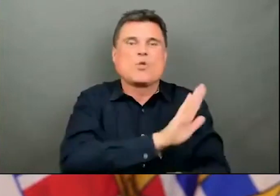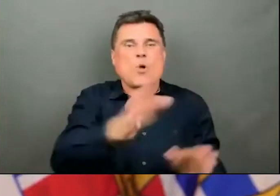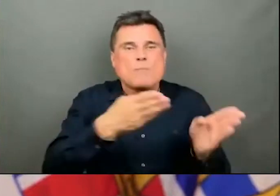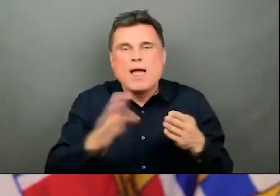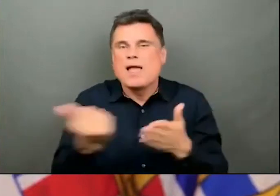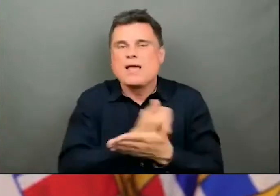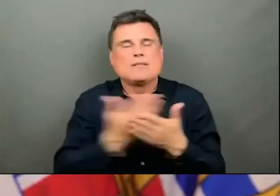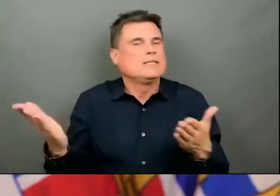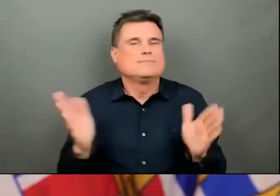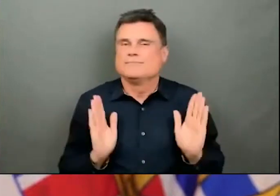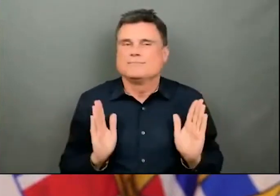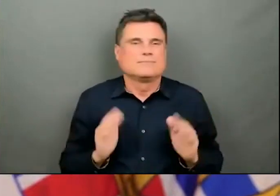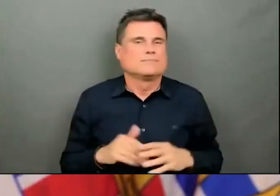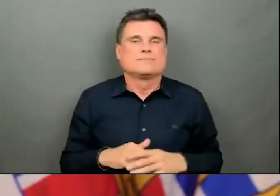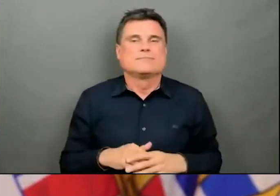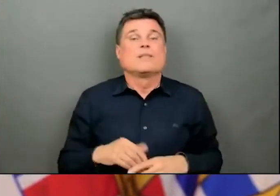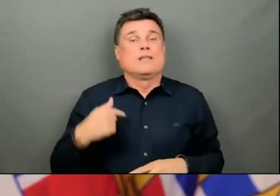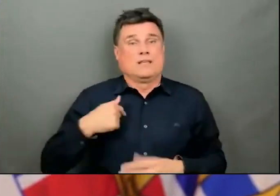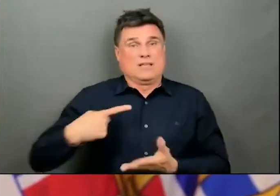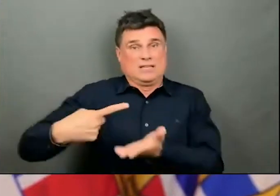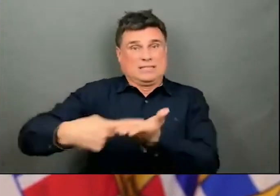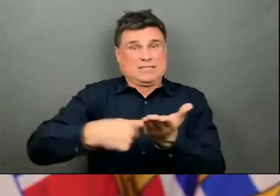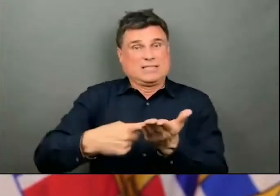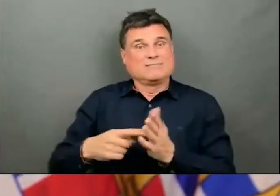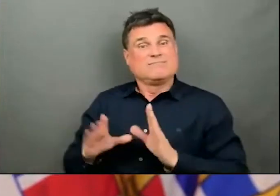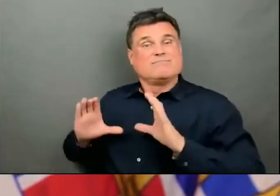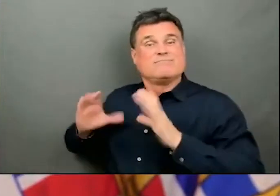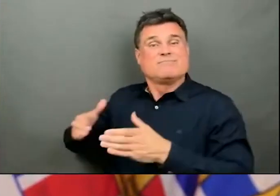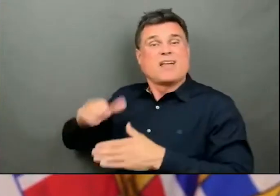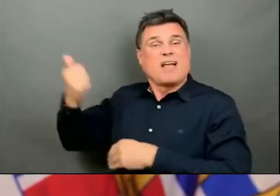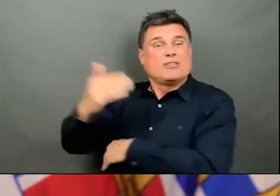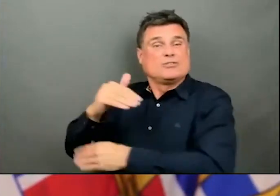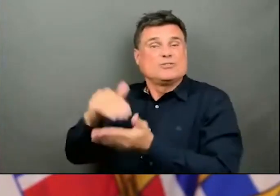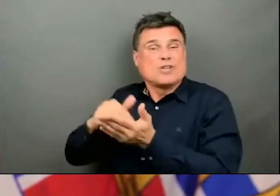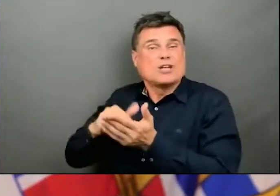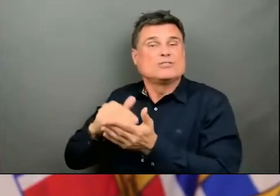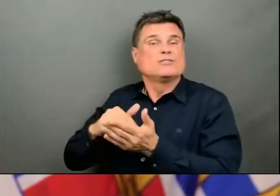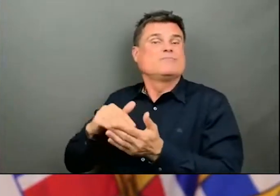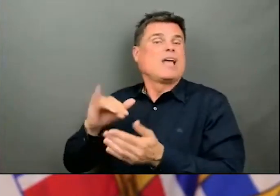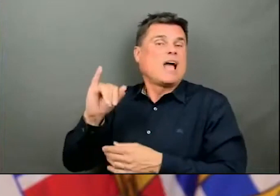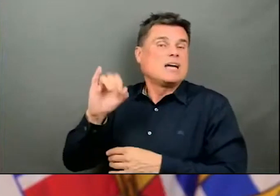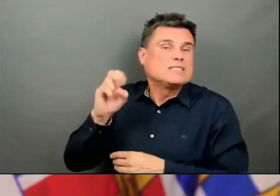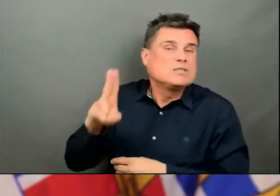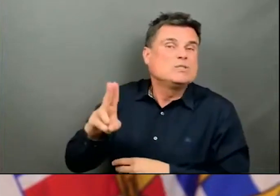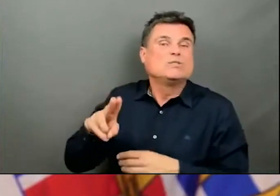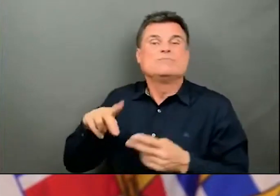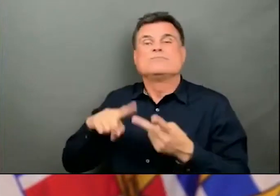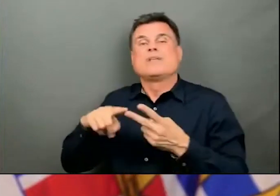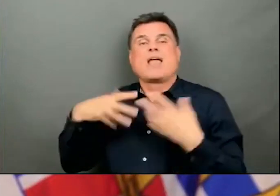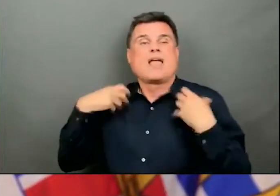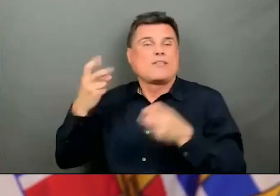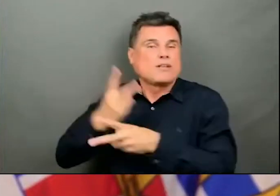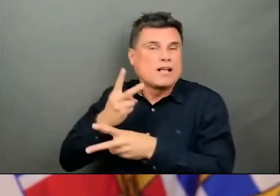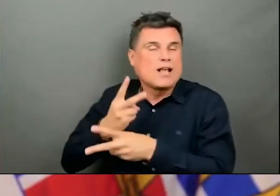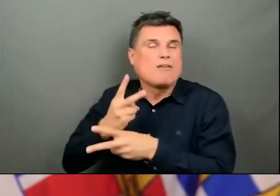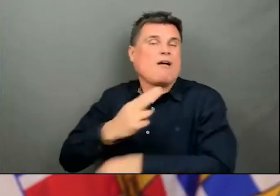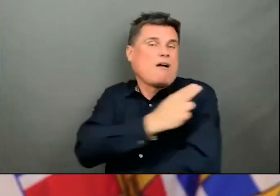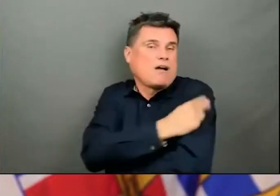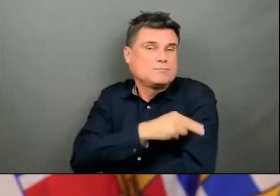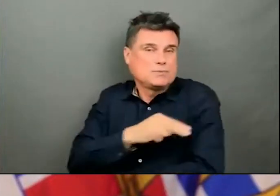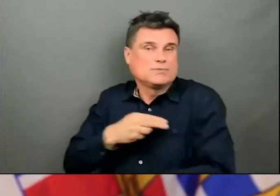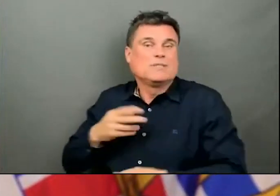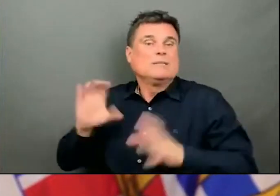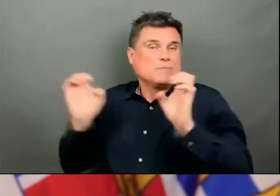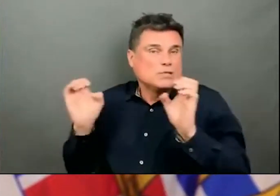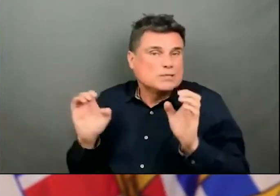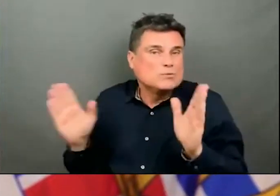colleagues who are working in critical care, who are working in the ICU, who are working on the wards and working in the emergency departments,